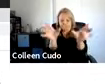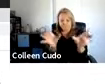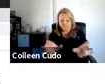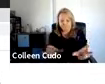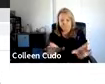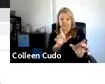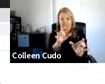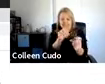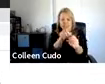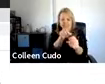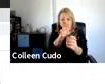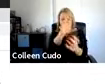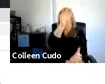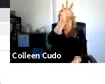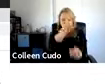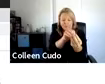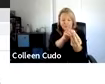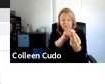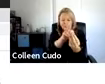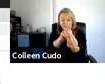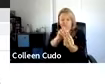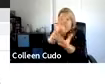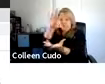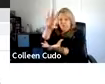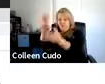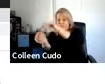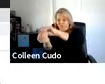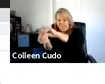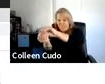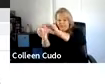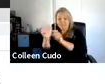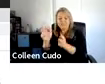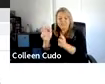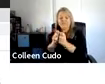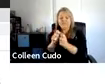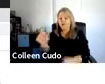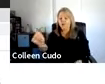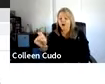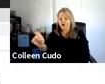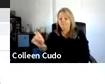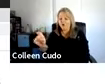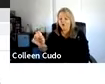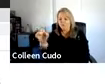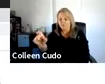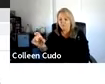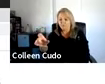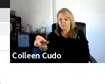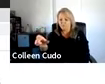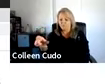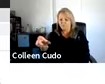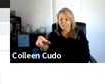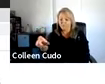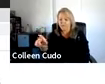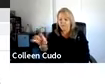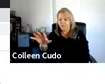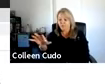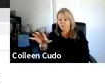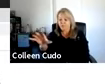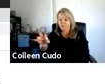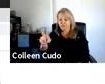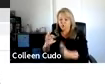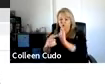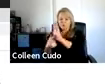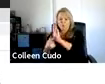particular data points. And it will also allow you to hover over and see, for example, the percentage of the